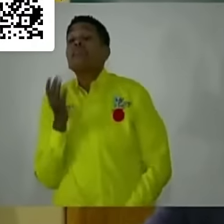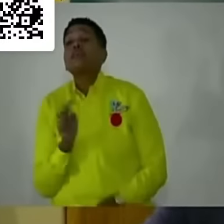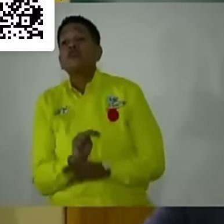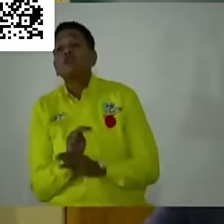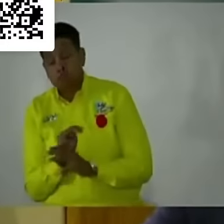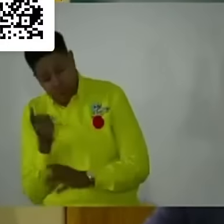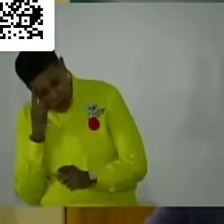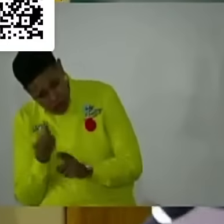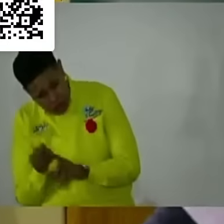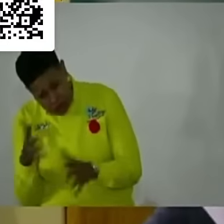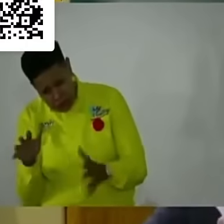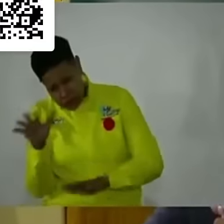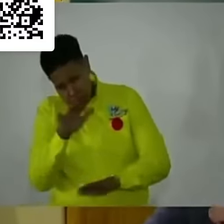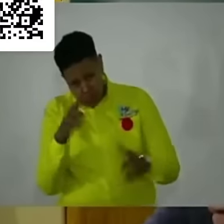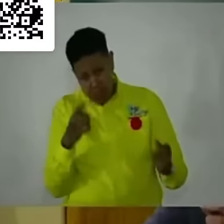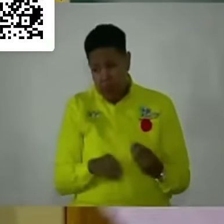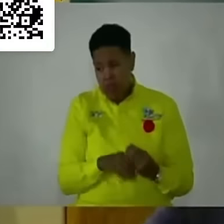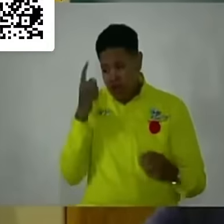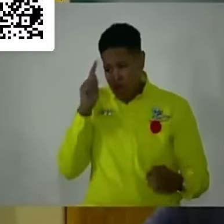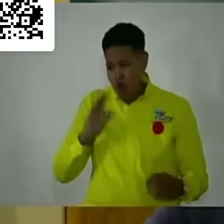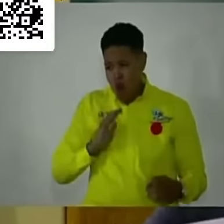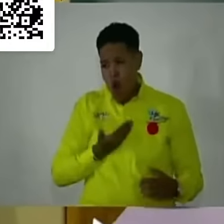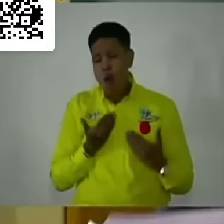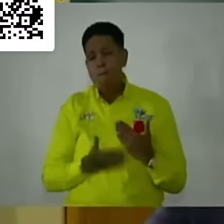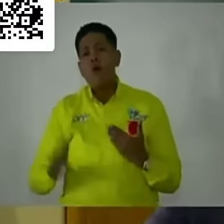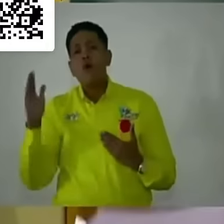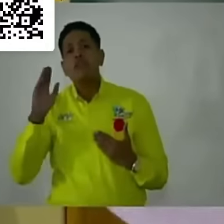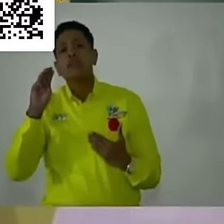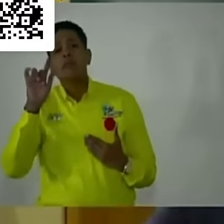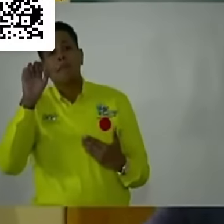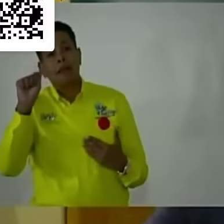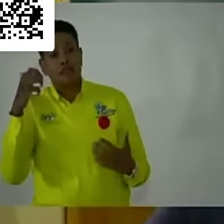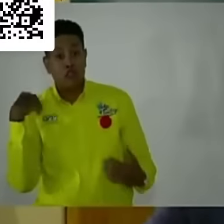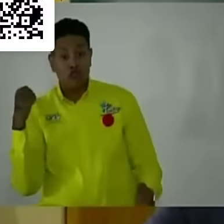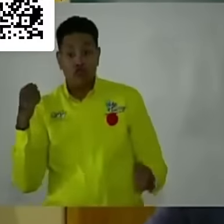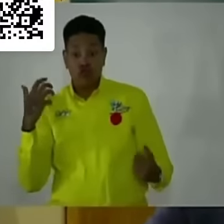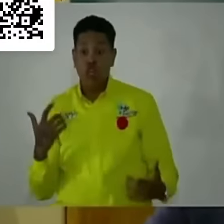agrees, that for our post-Melissa recovery,